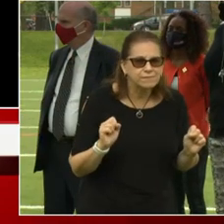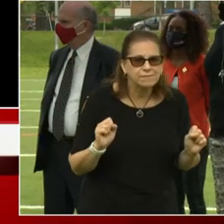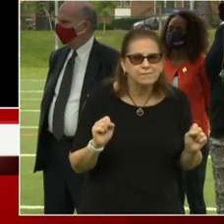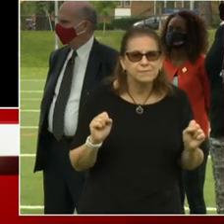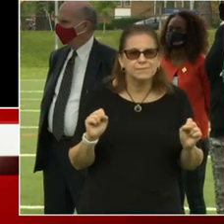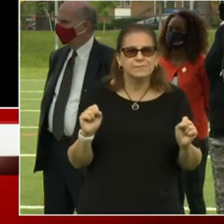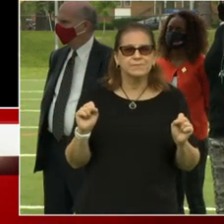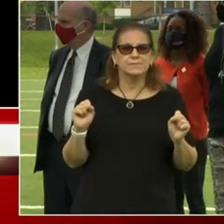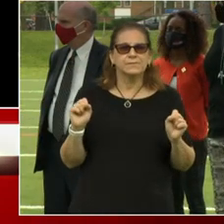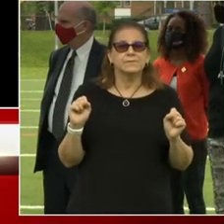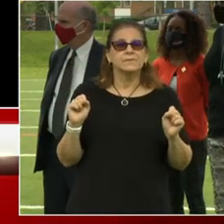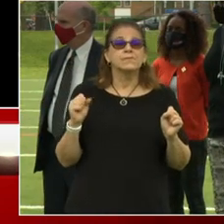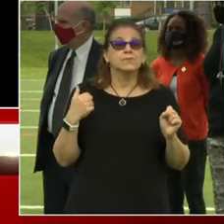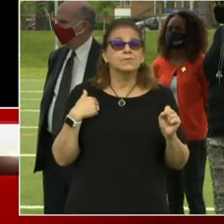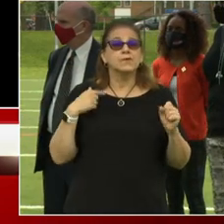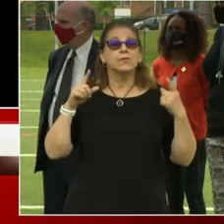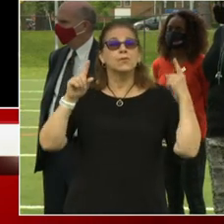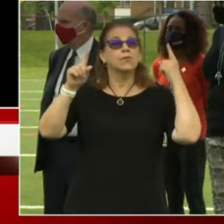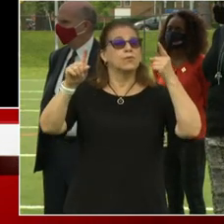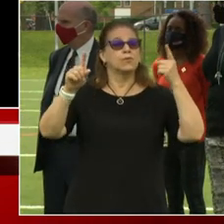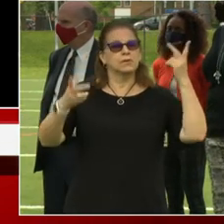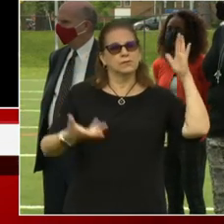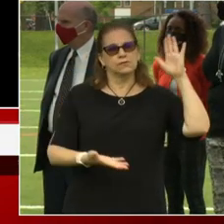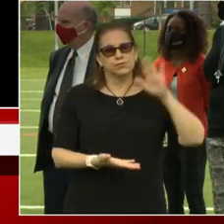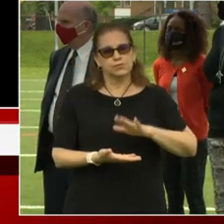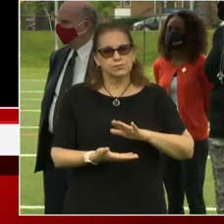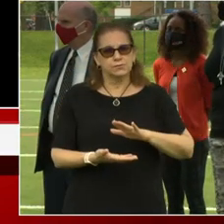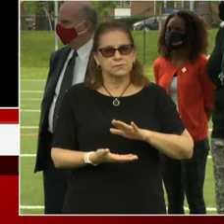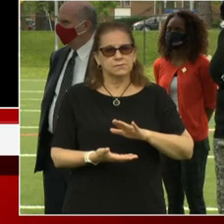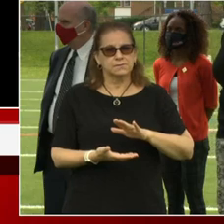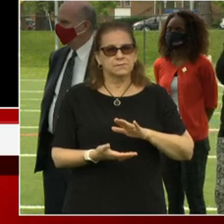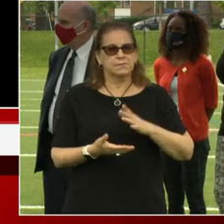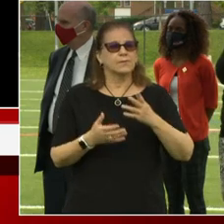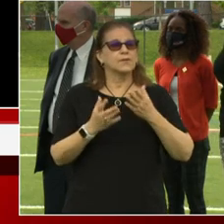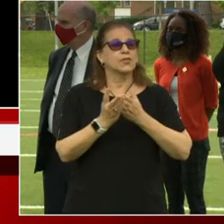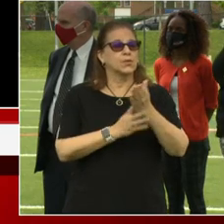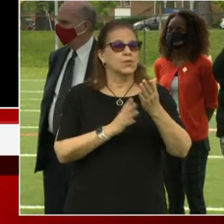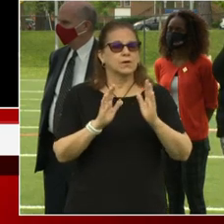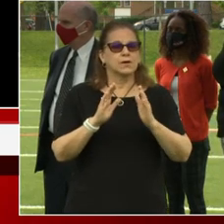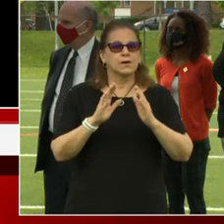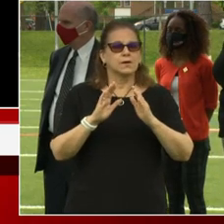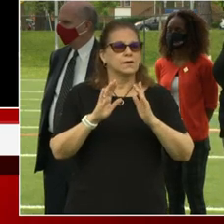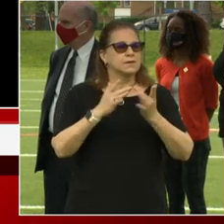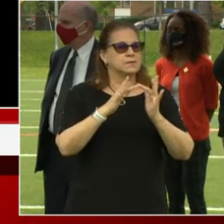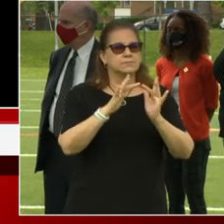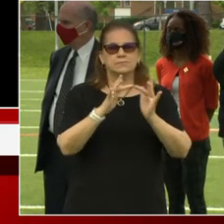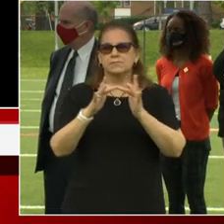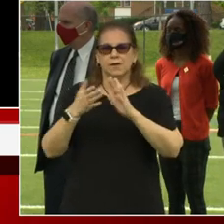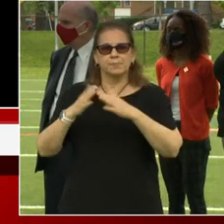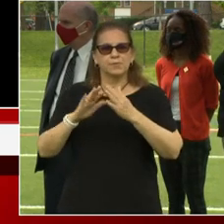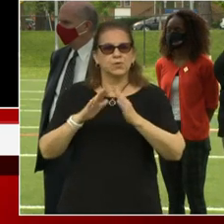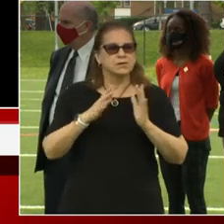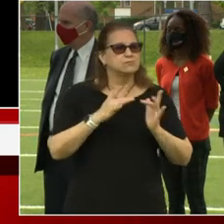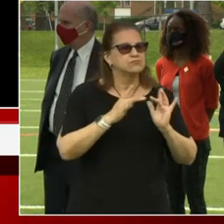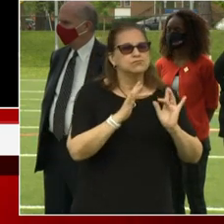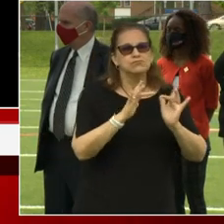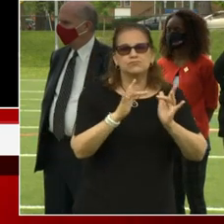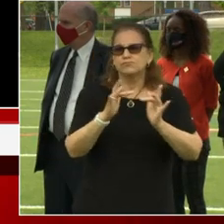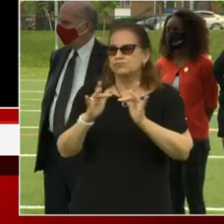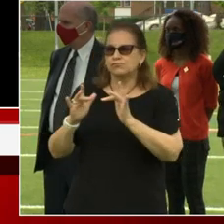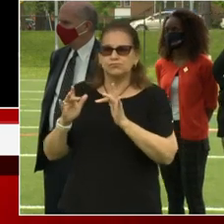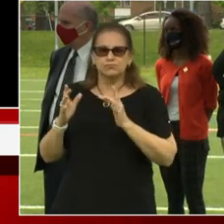reduce crime, we have also been able to conduct critical community outreach programs in the SCI areas each summer. This